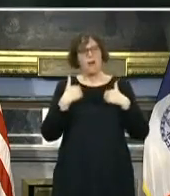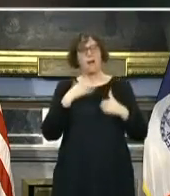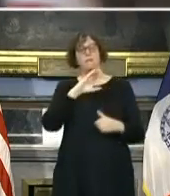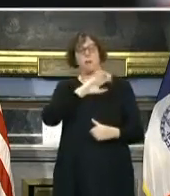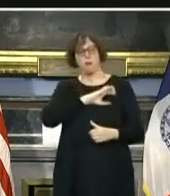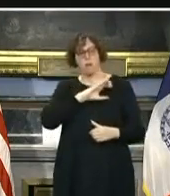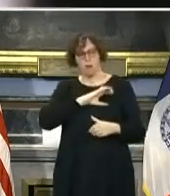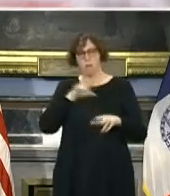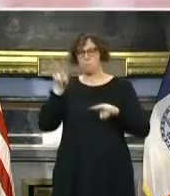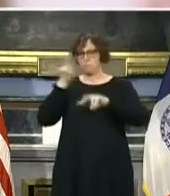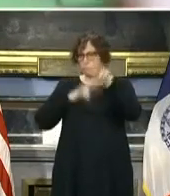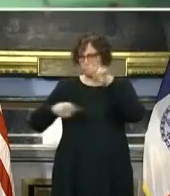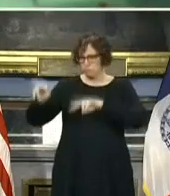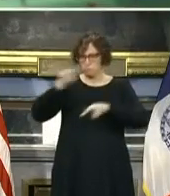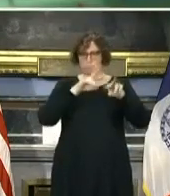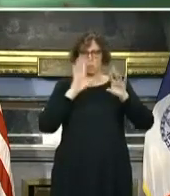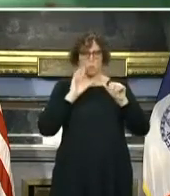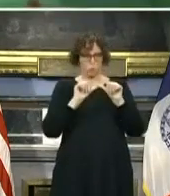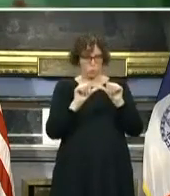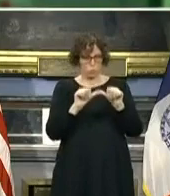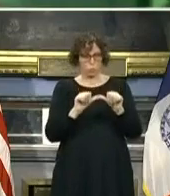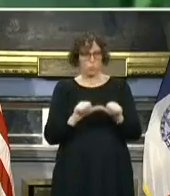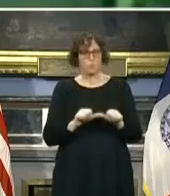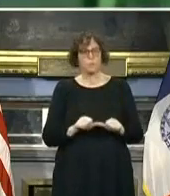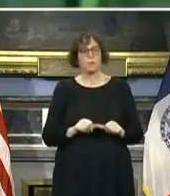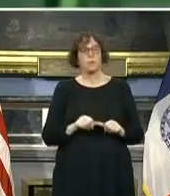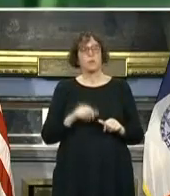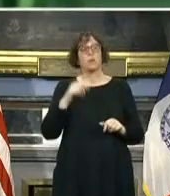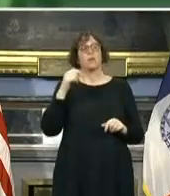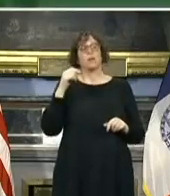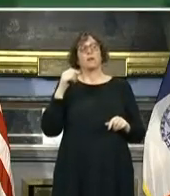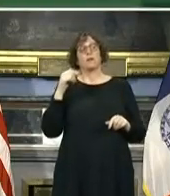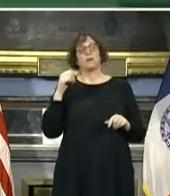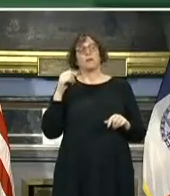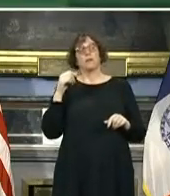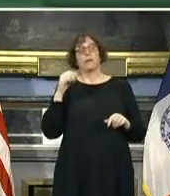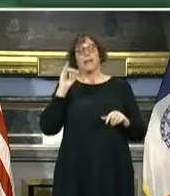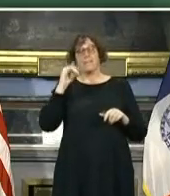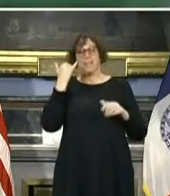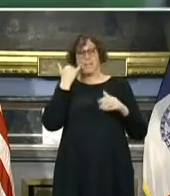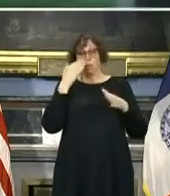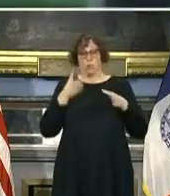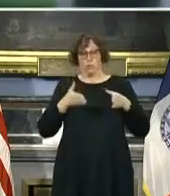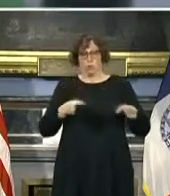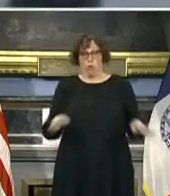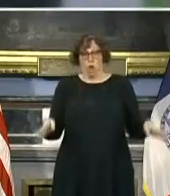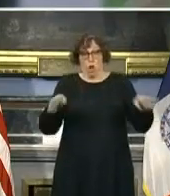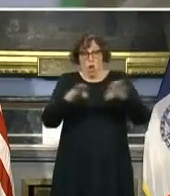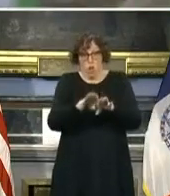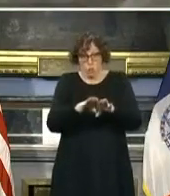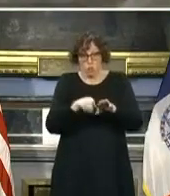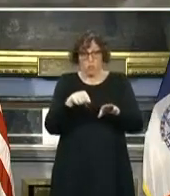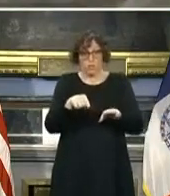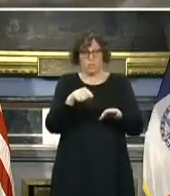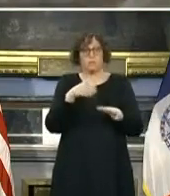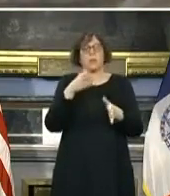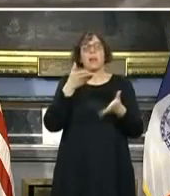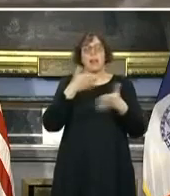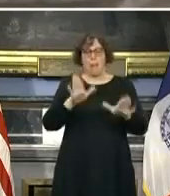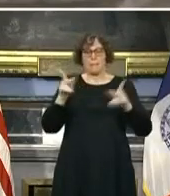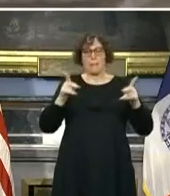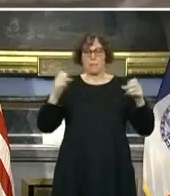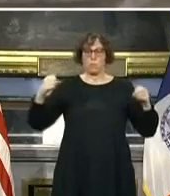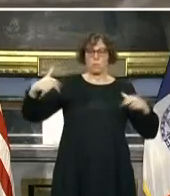street closures is you have to attach enforcement to them. If you don't attach enforcement to them, we're very concerned they become new gathering